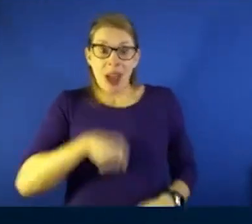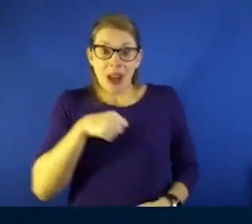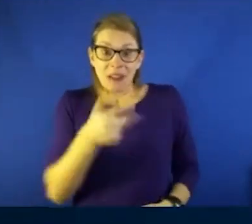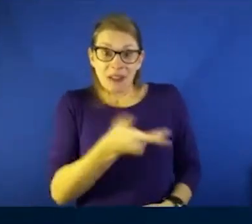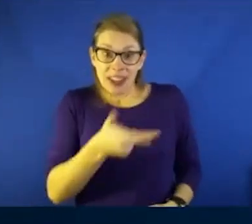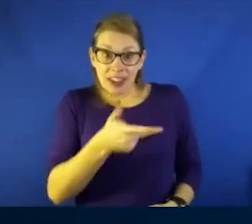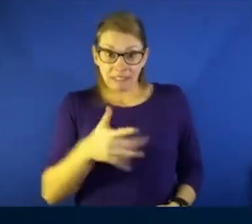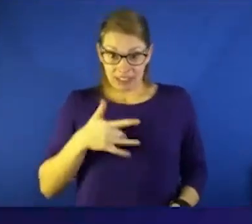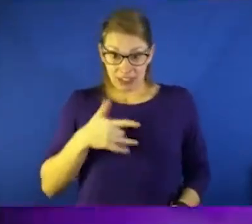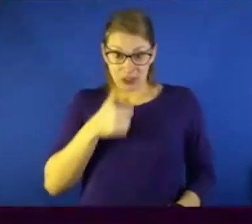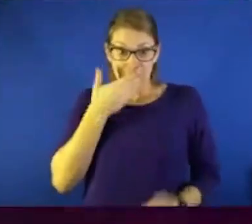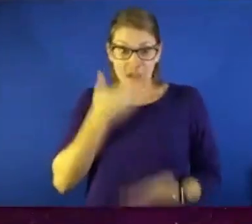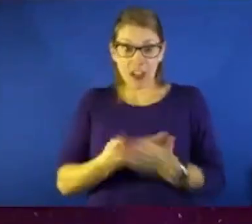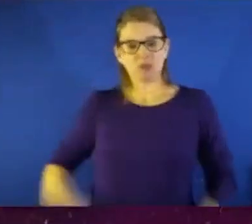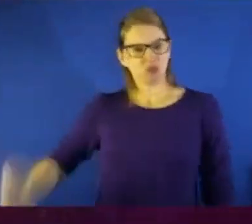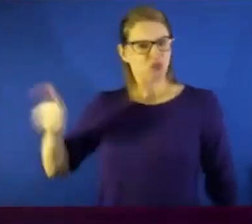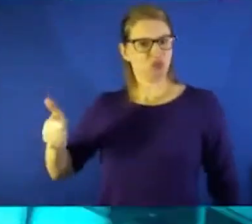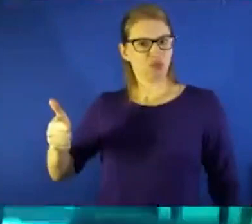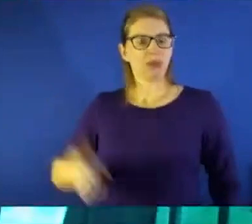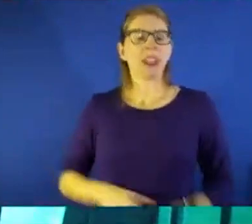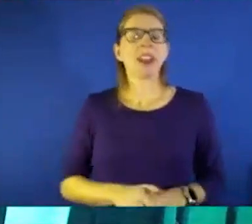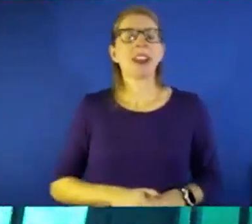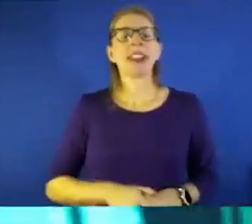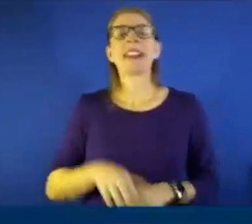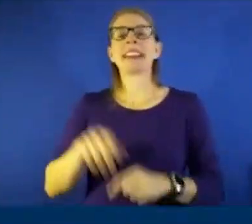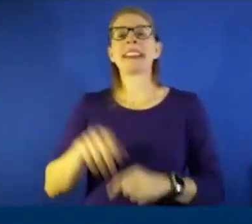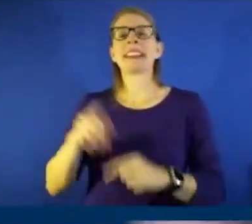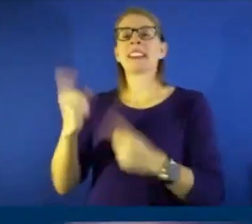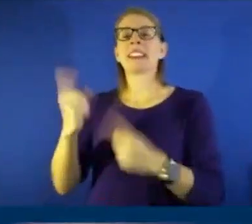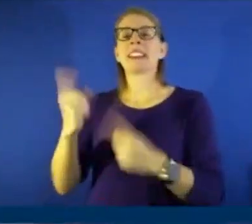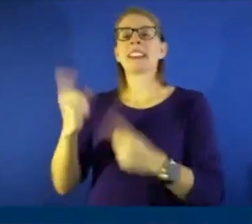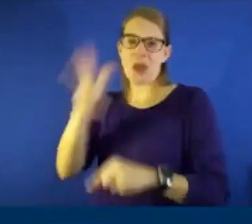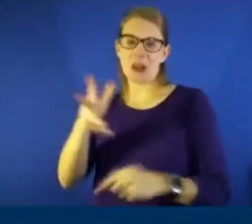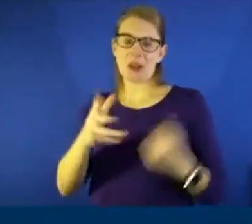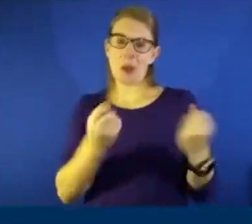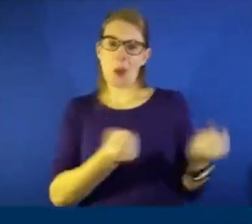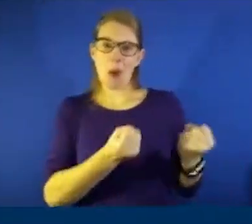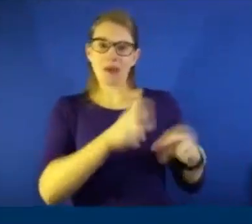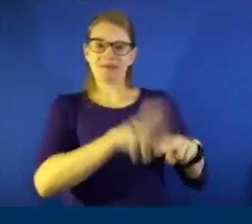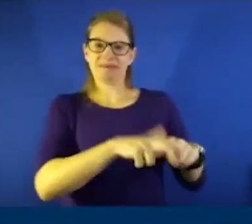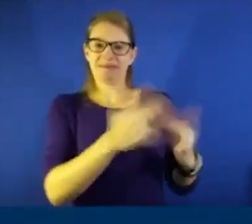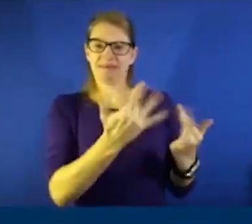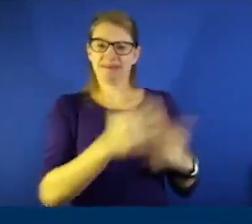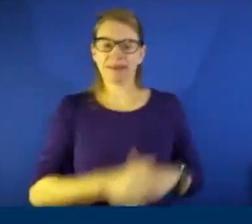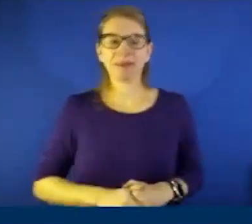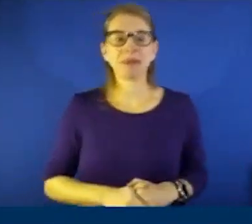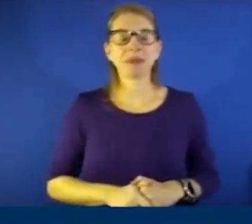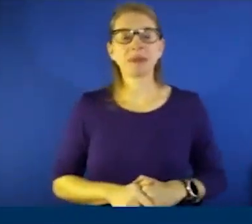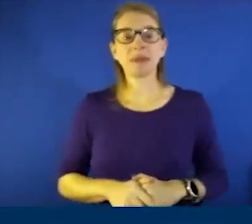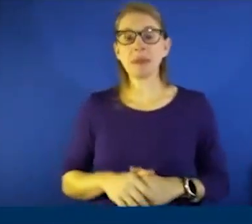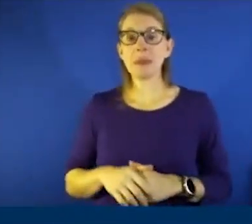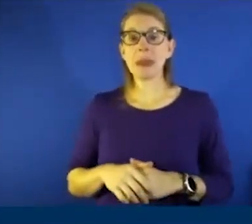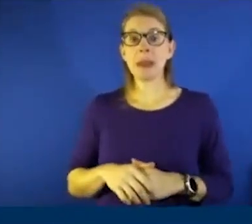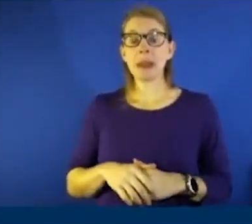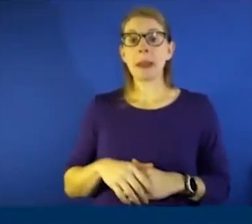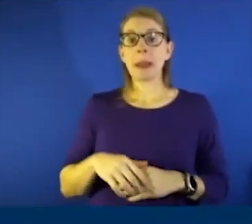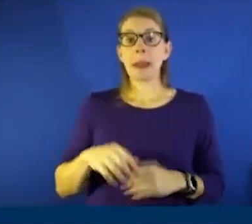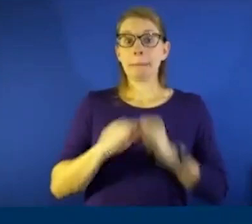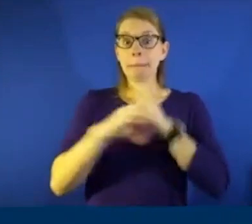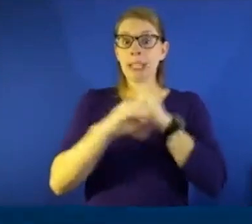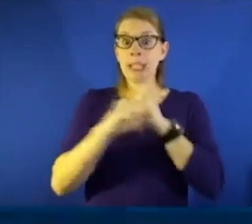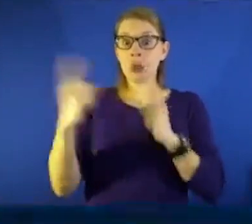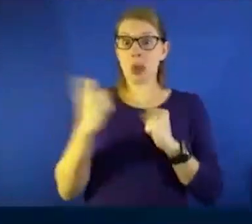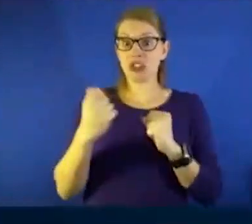we're going to get to some questions, and we're going to hang tight there for a second, okay? Cliff, did you say that we have a media question?